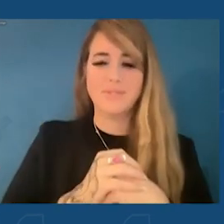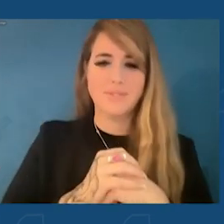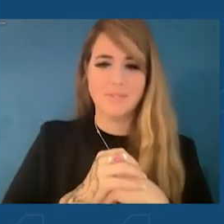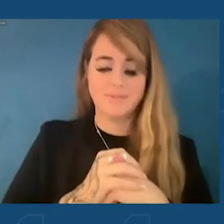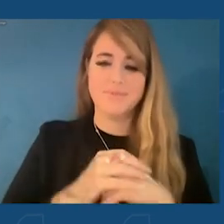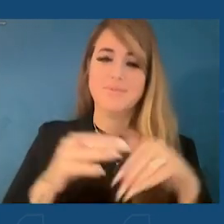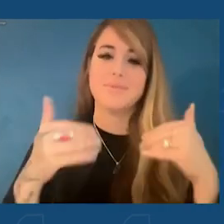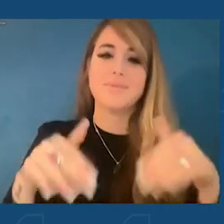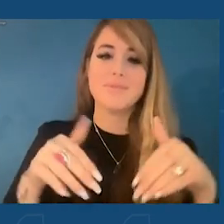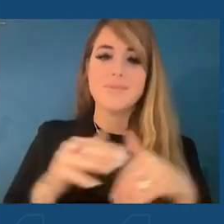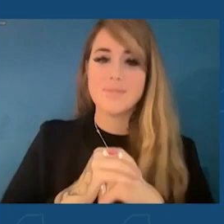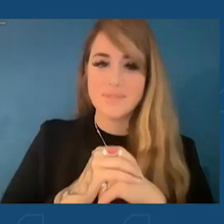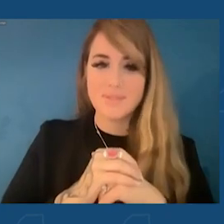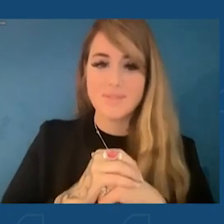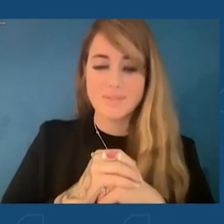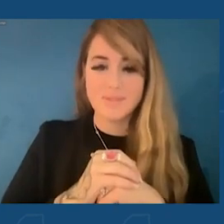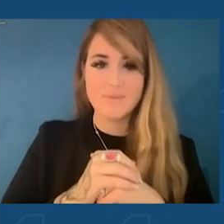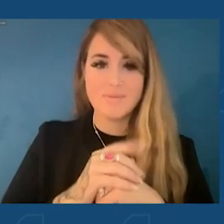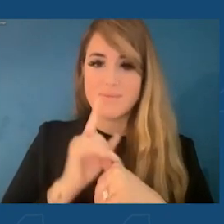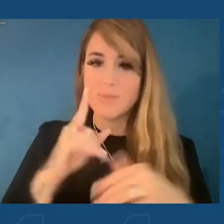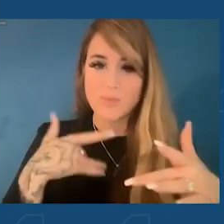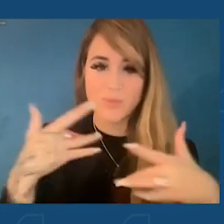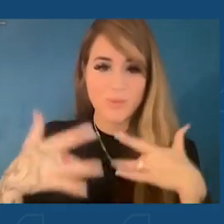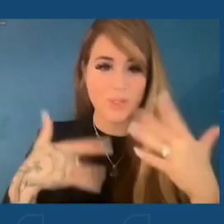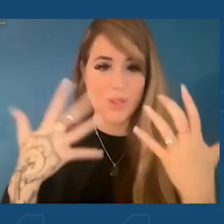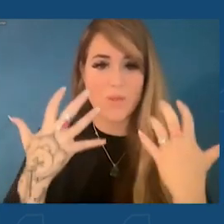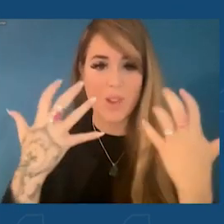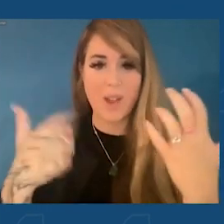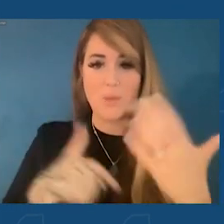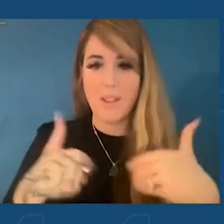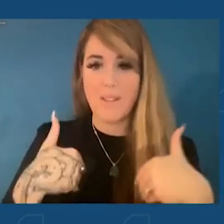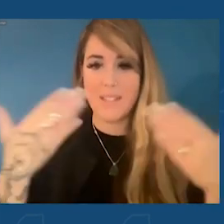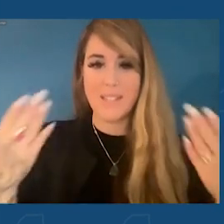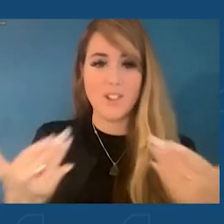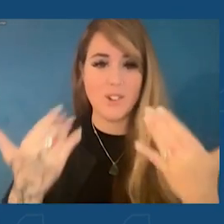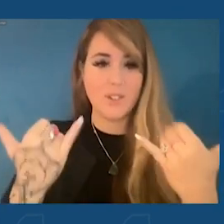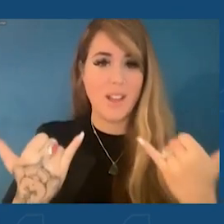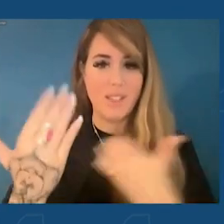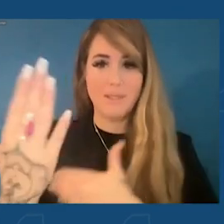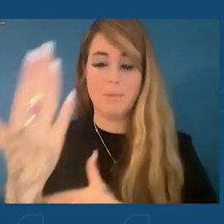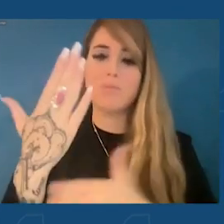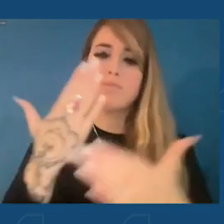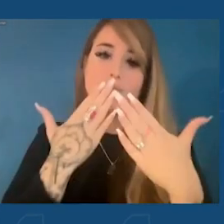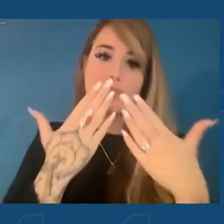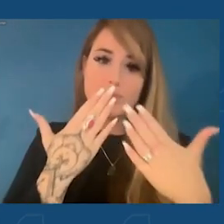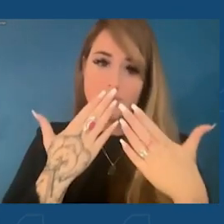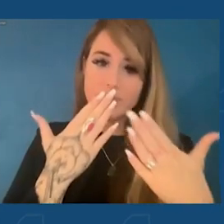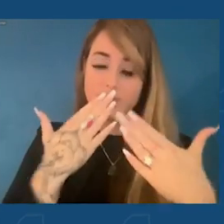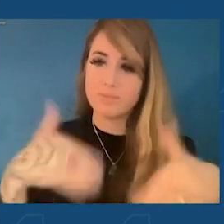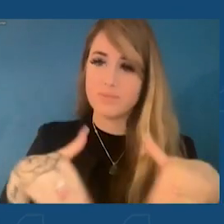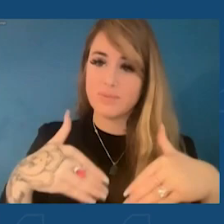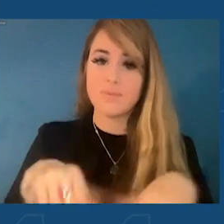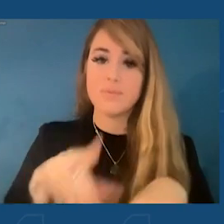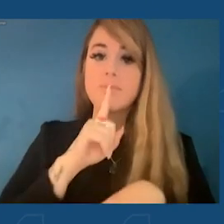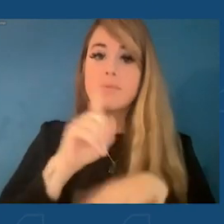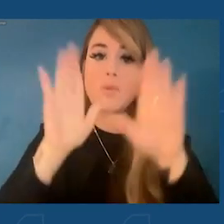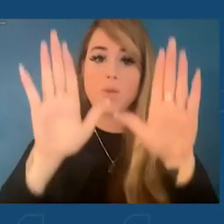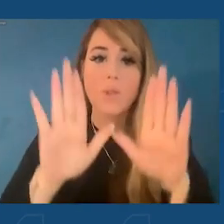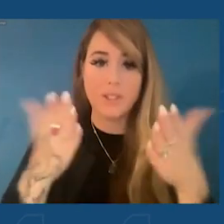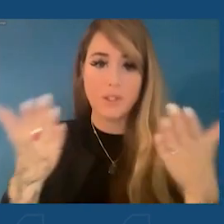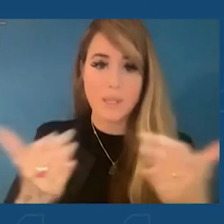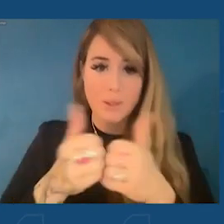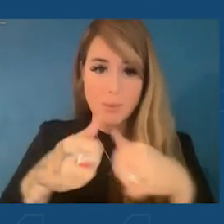Oh, what an enthusiastic crowd we have here this morning, so thank you. It is so great to be